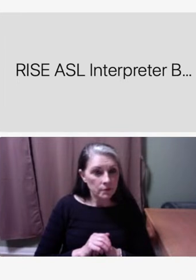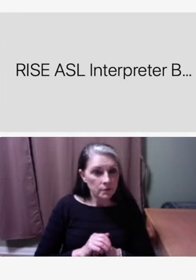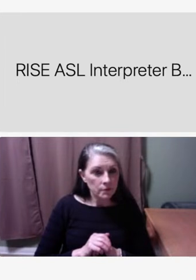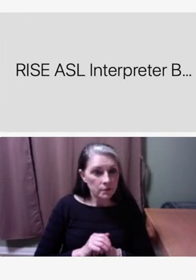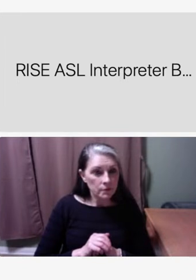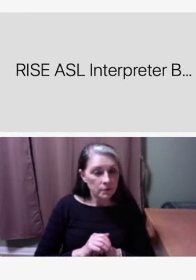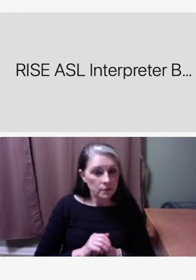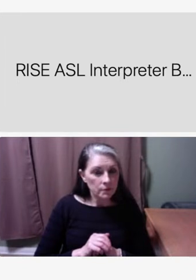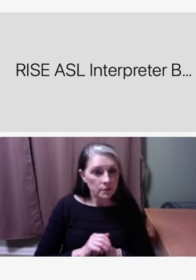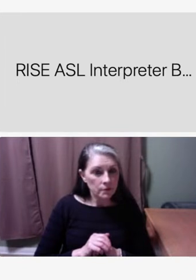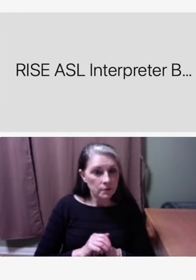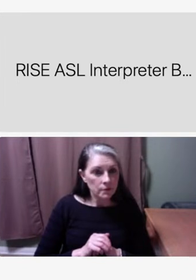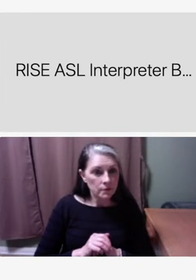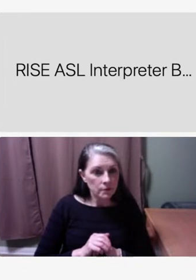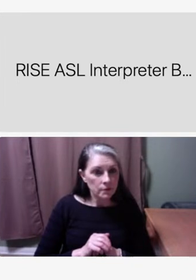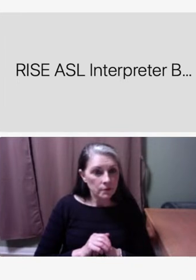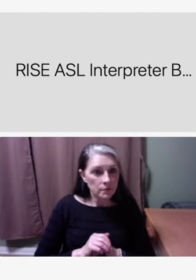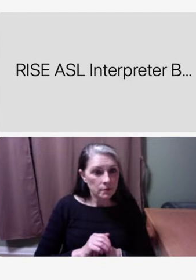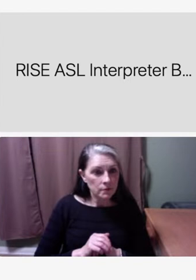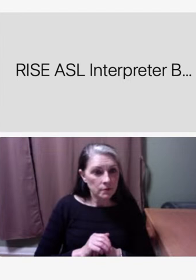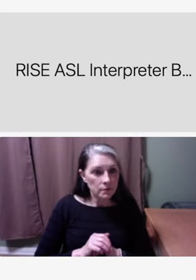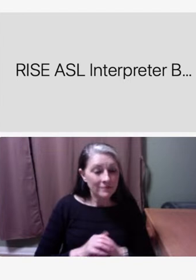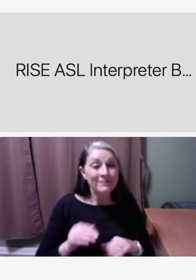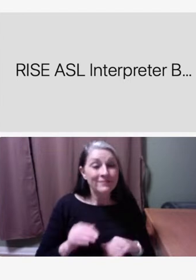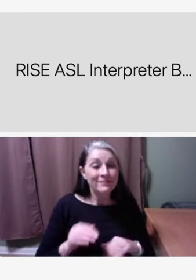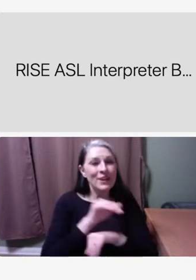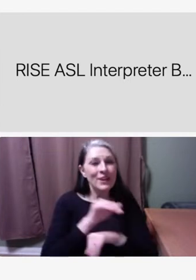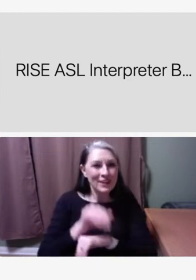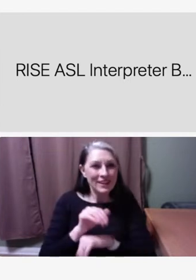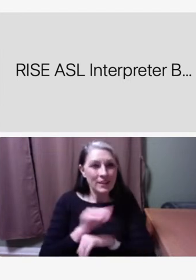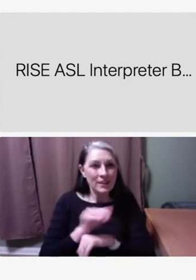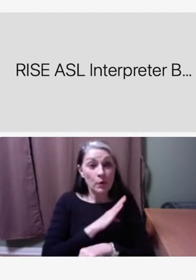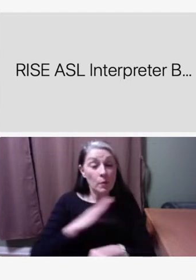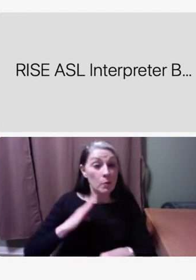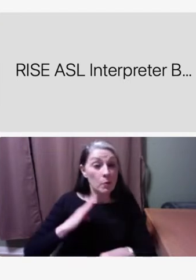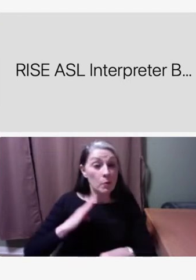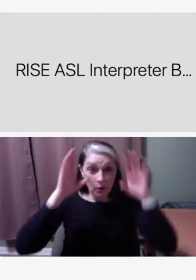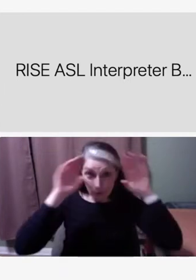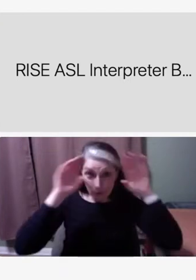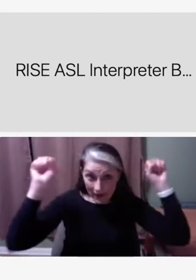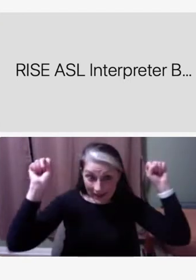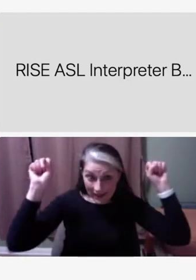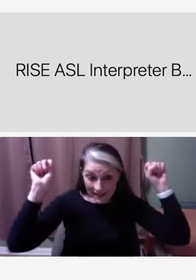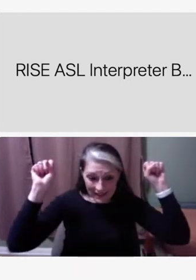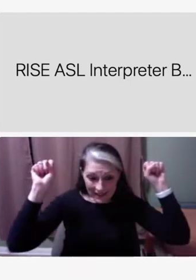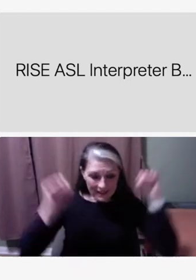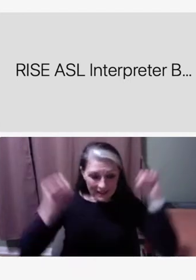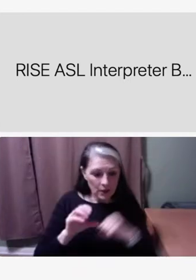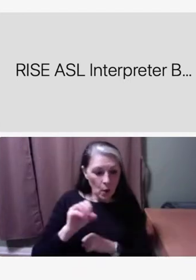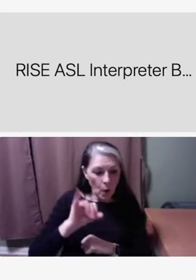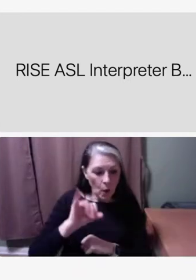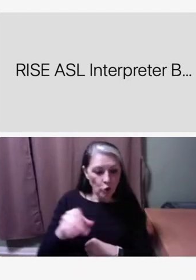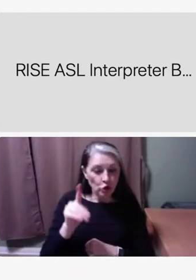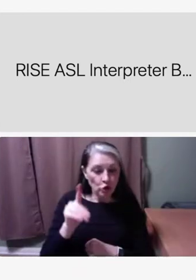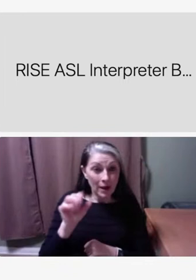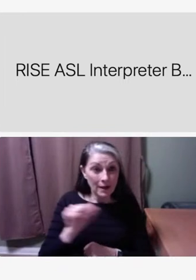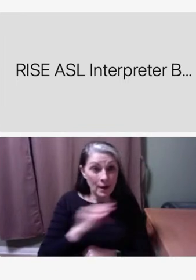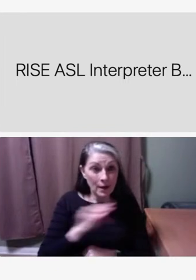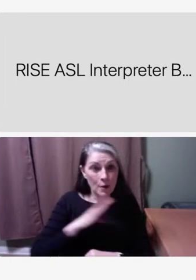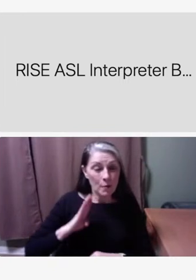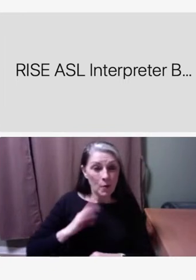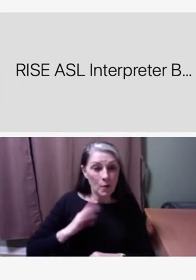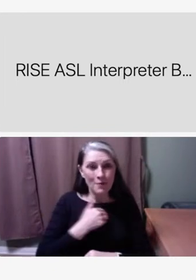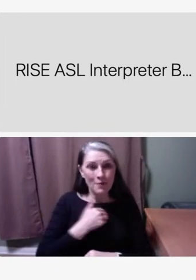Hi, good evening, Board President Thorin Ojeda, board members, Superintendent Dr. Miranda, audience